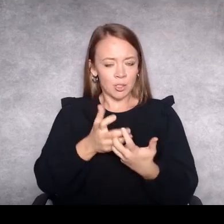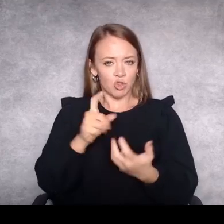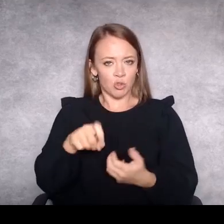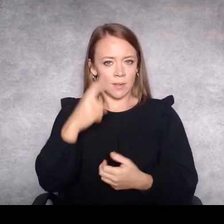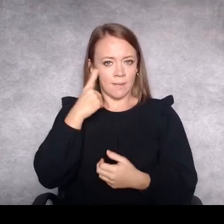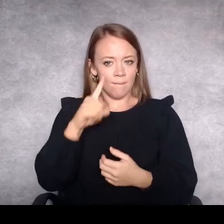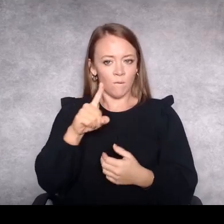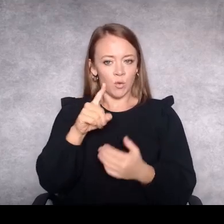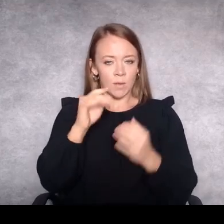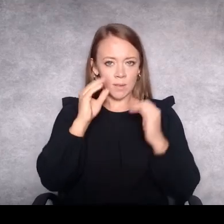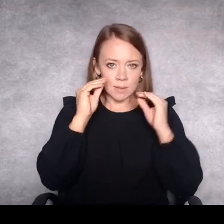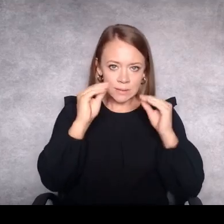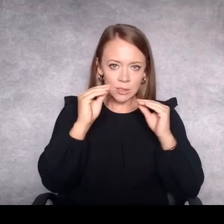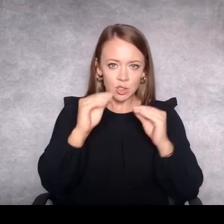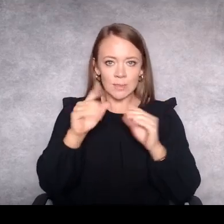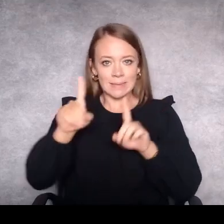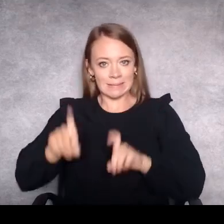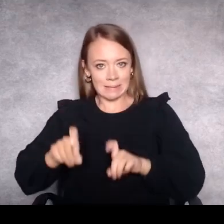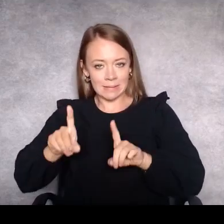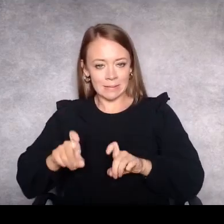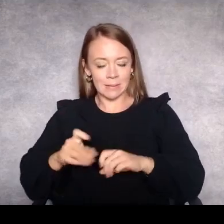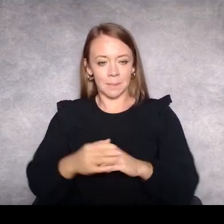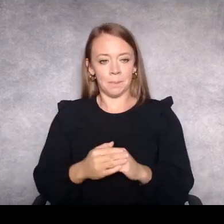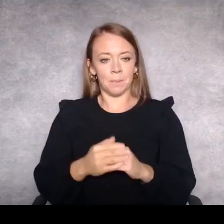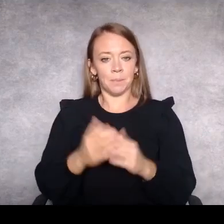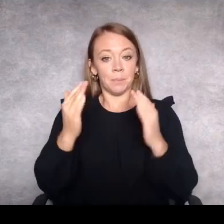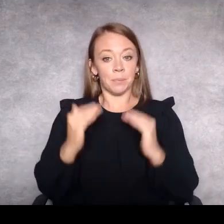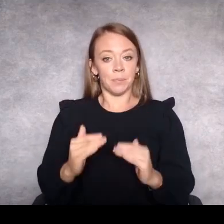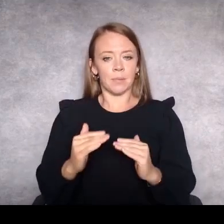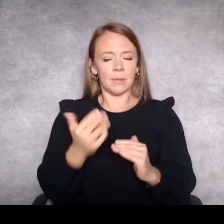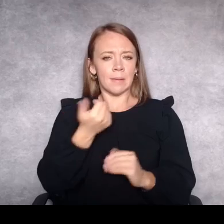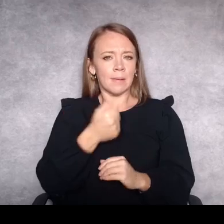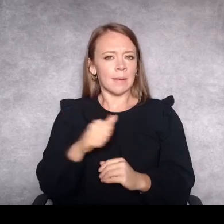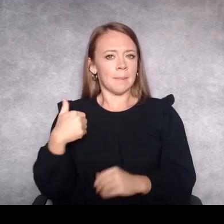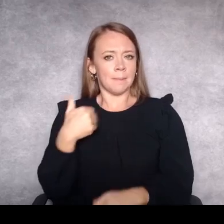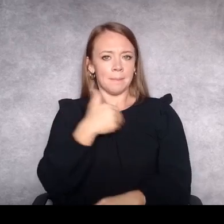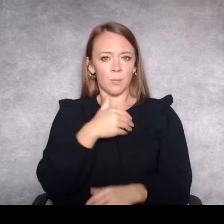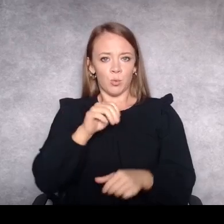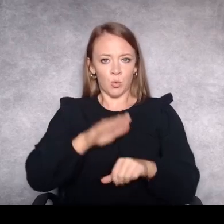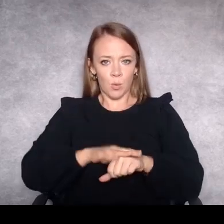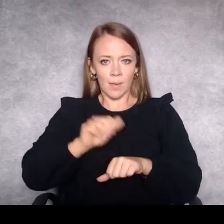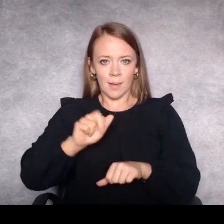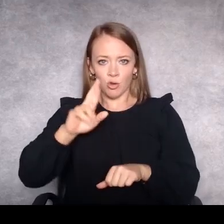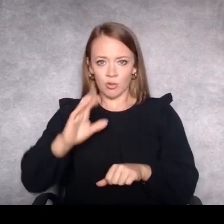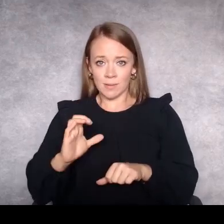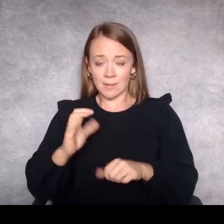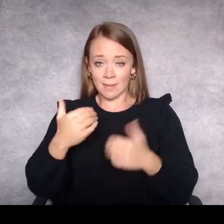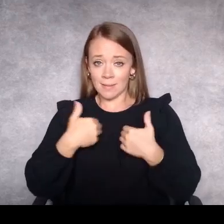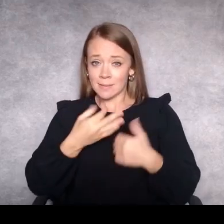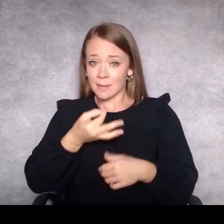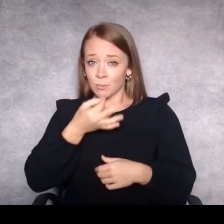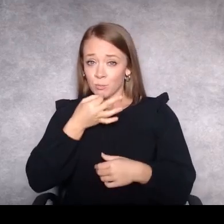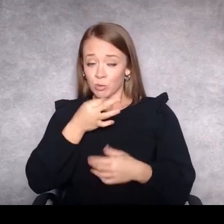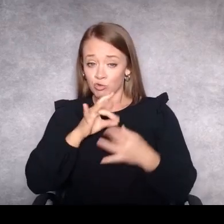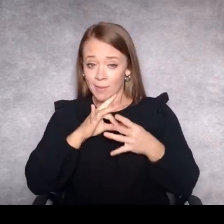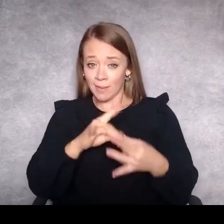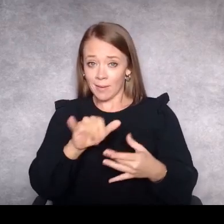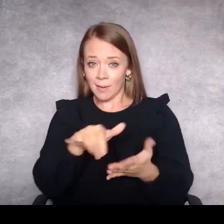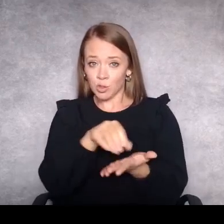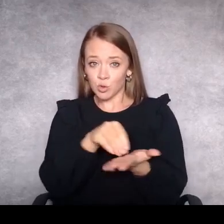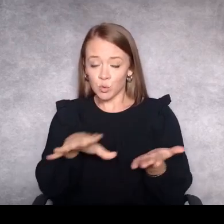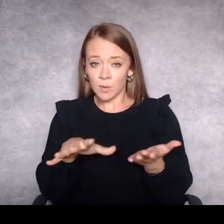instruction and testing? Is there a member of the ARC who has expertise regarding the student